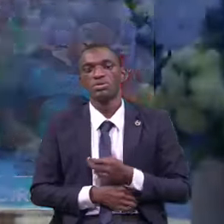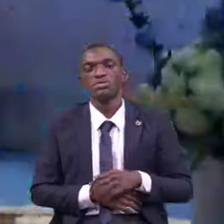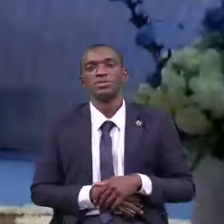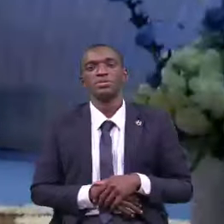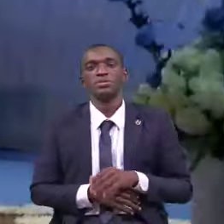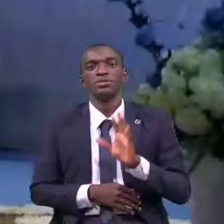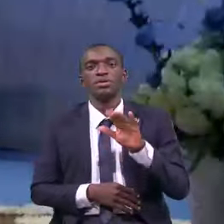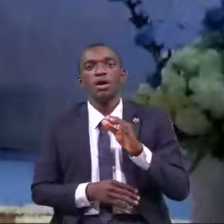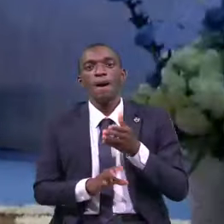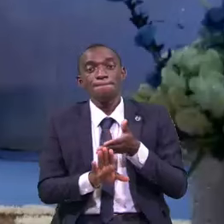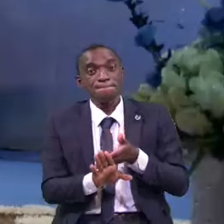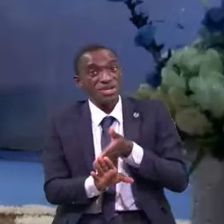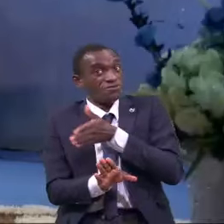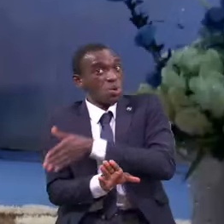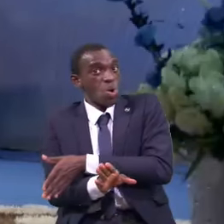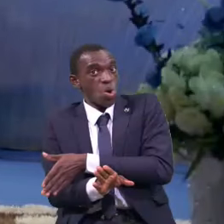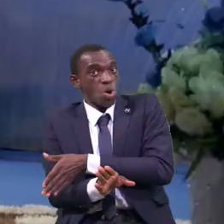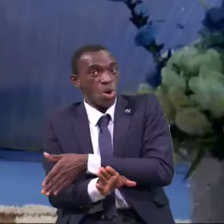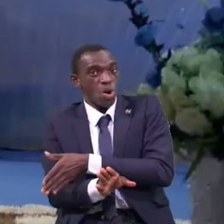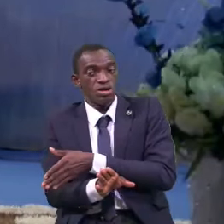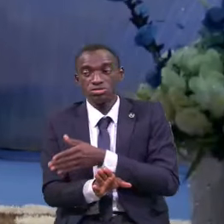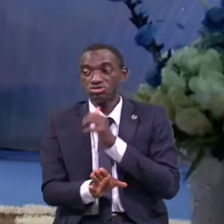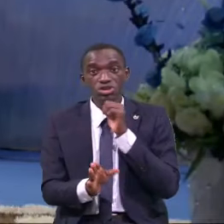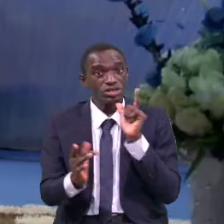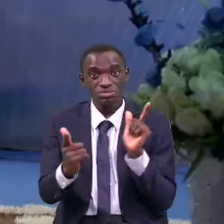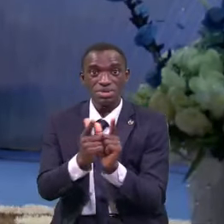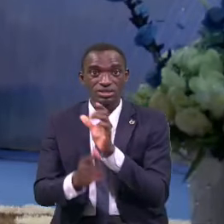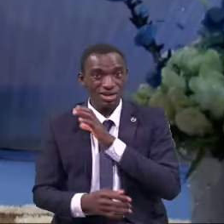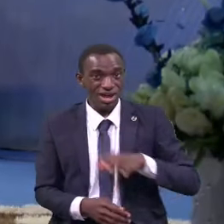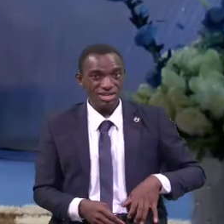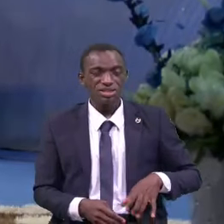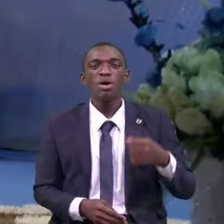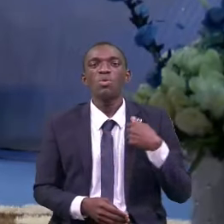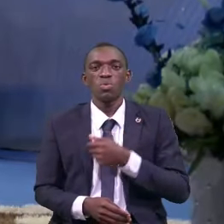Before we meet Christ, we are unclean.